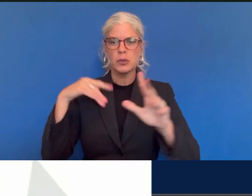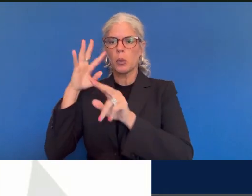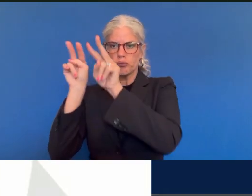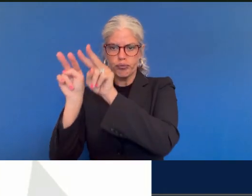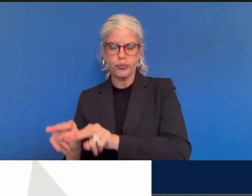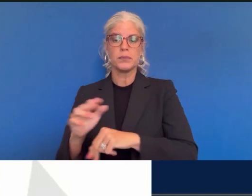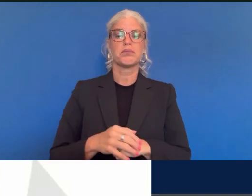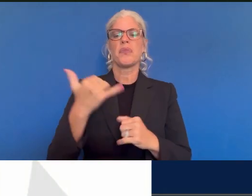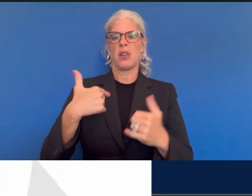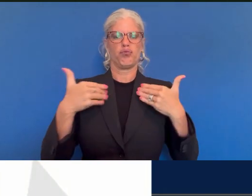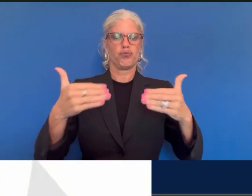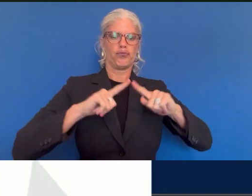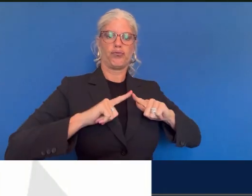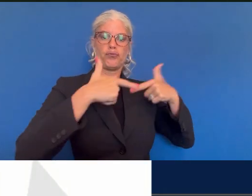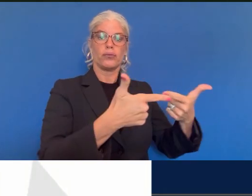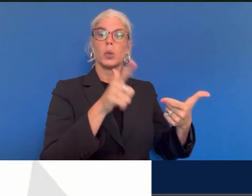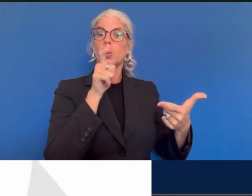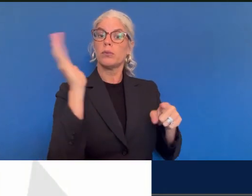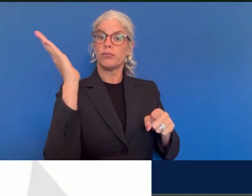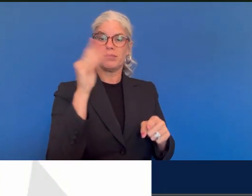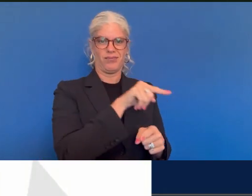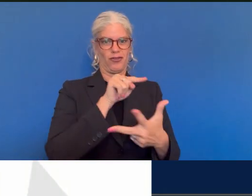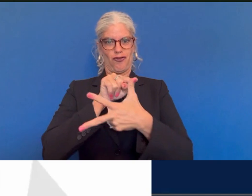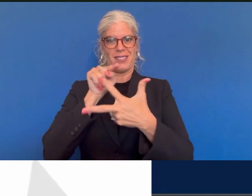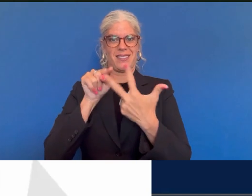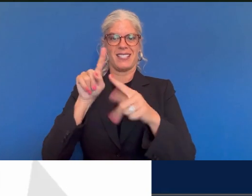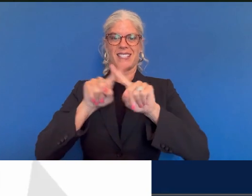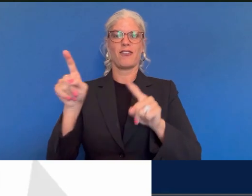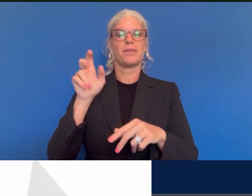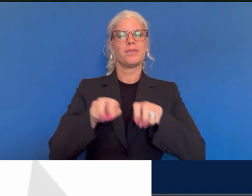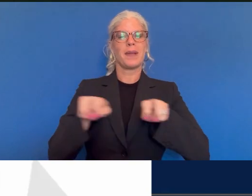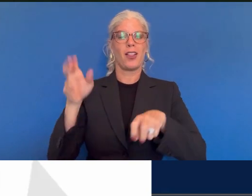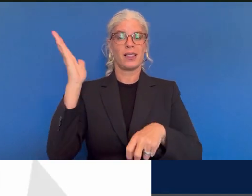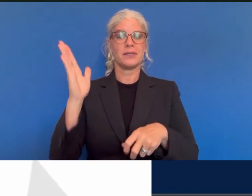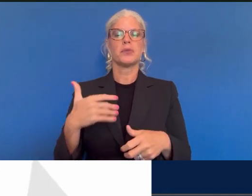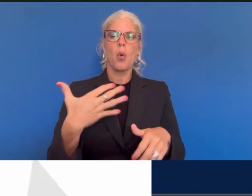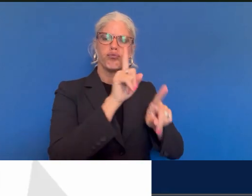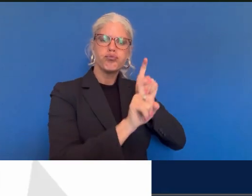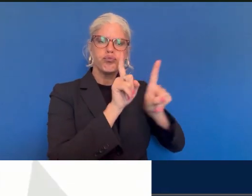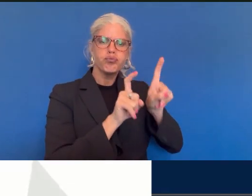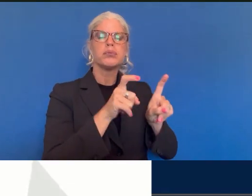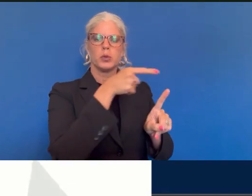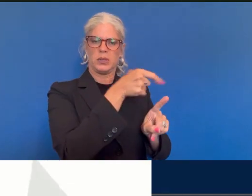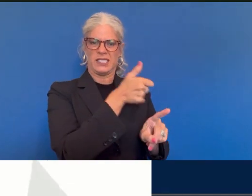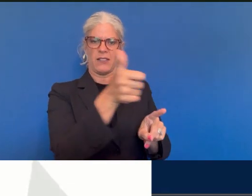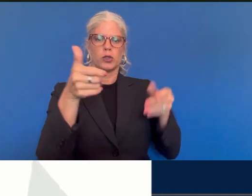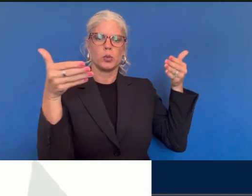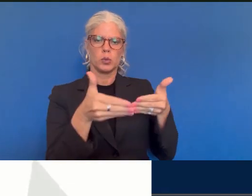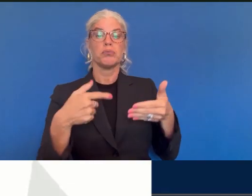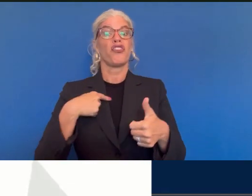the mic over, so to speak, to our three panelists and ask them to just give a quick introduction of